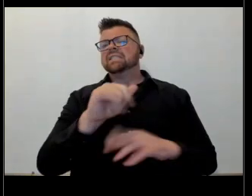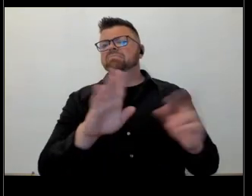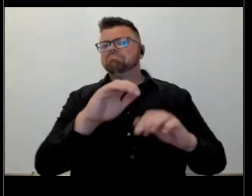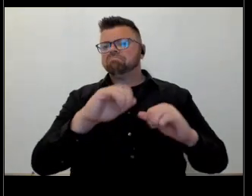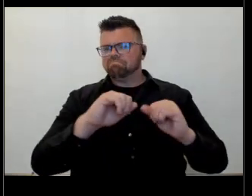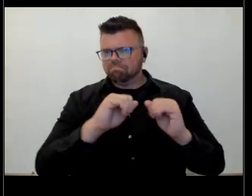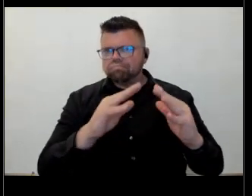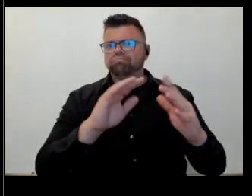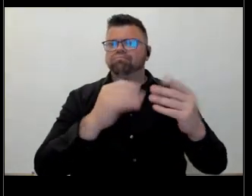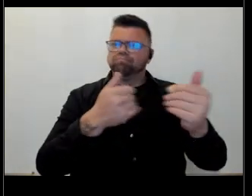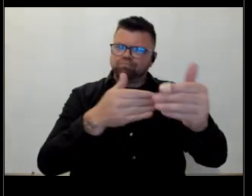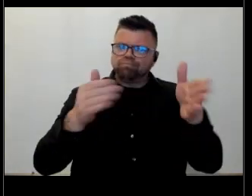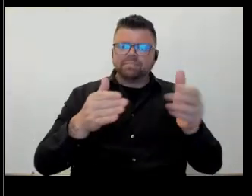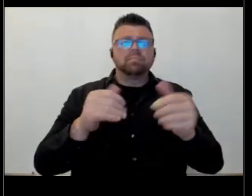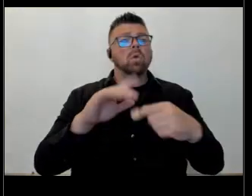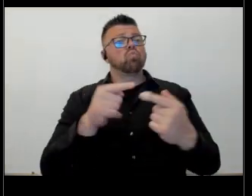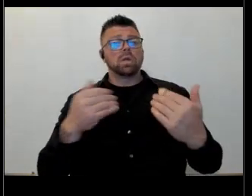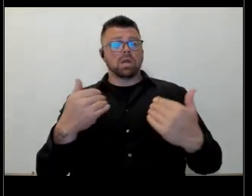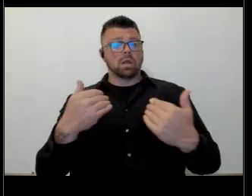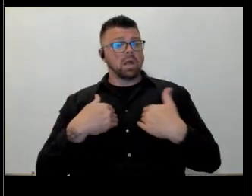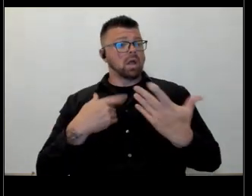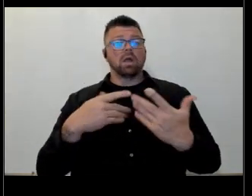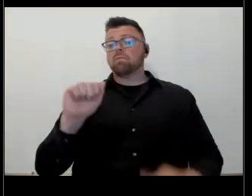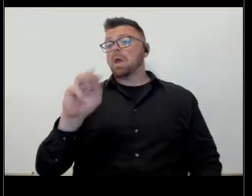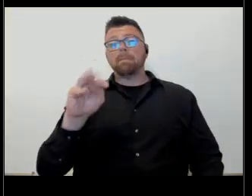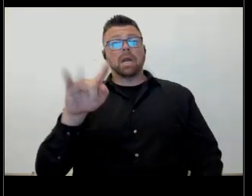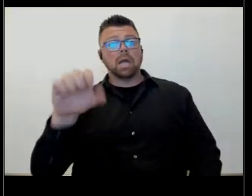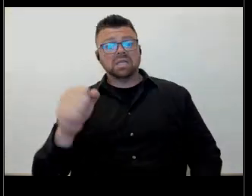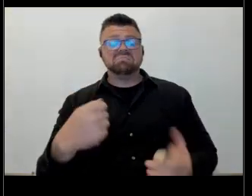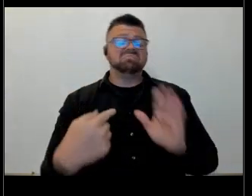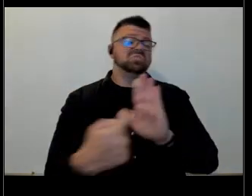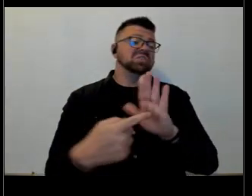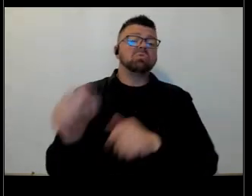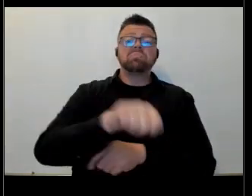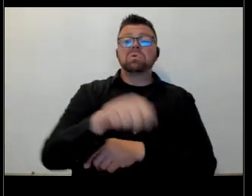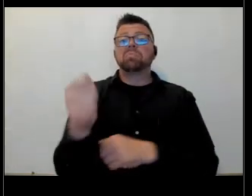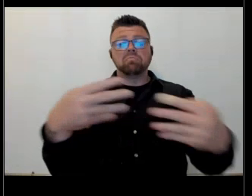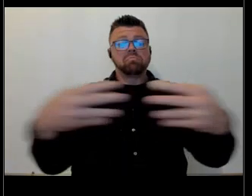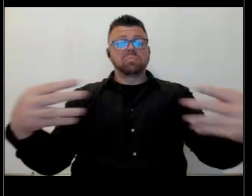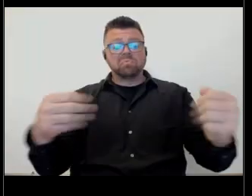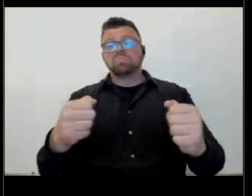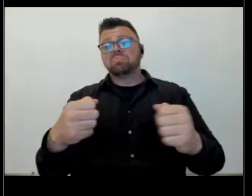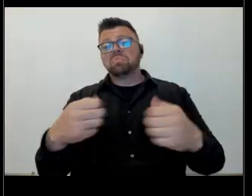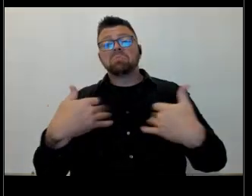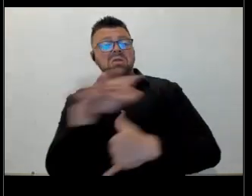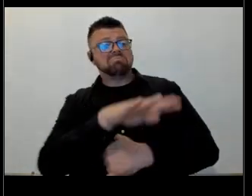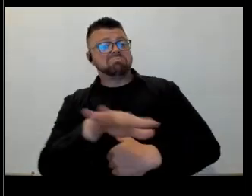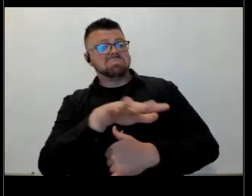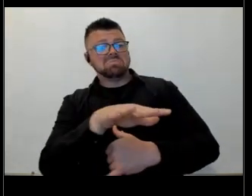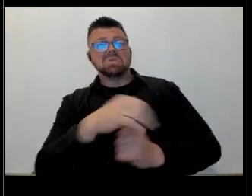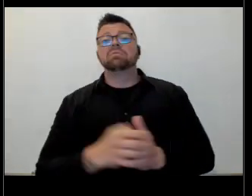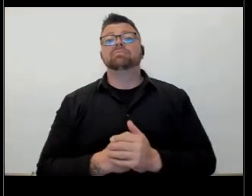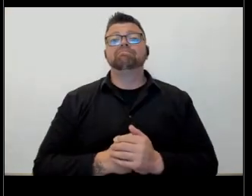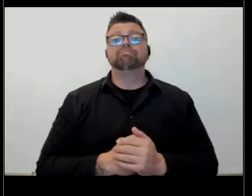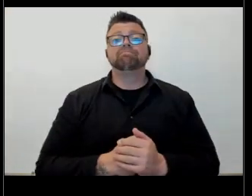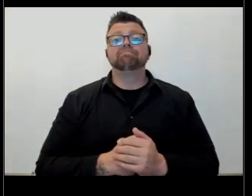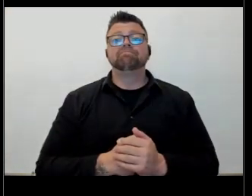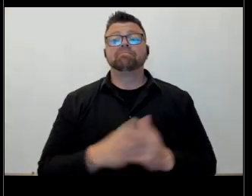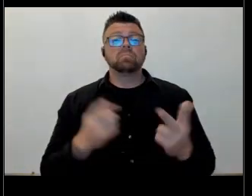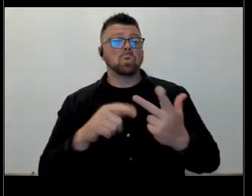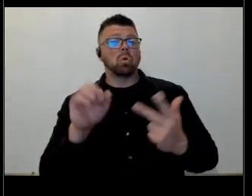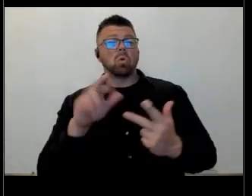When multiple recreational amenities, such as tennis courts, playgrounds, or